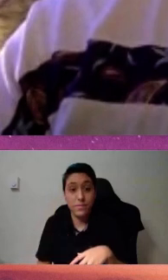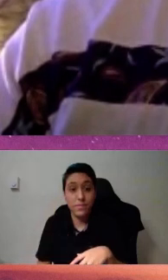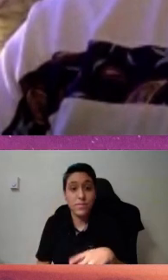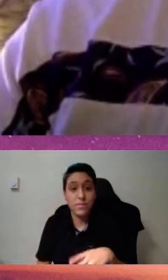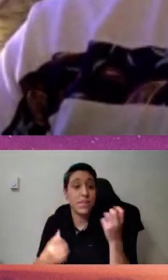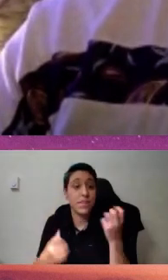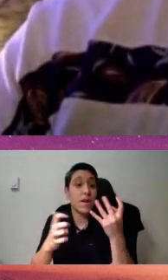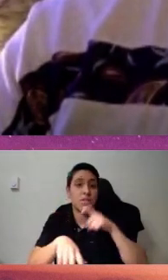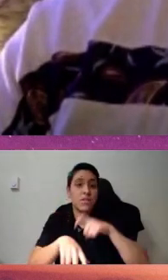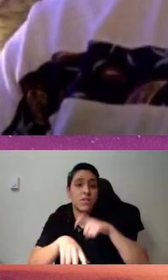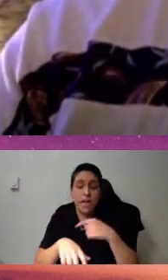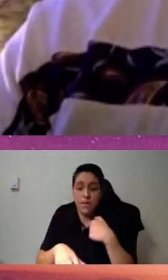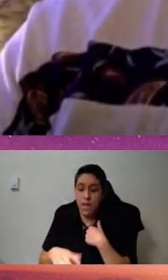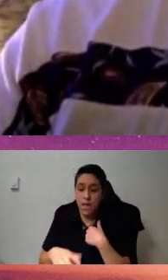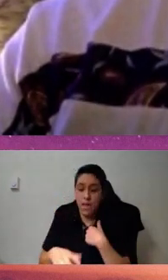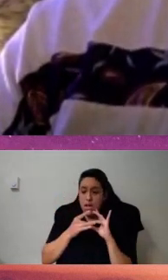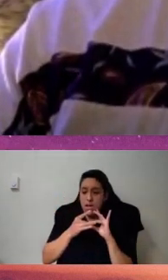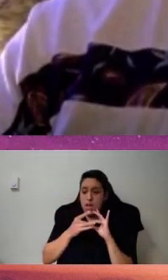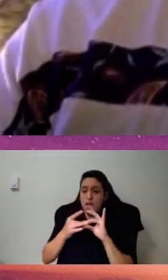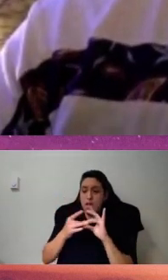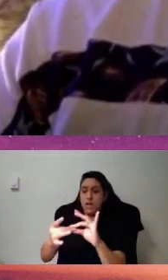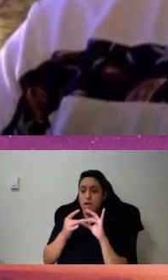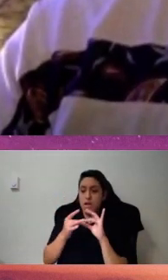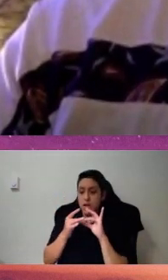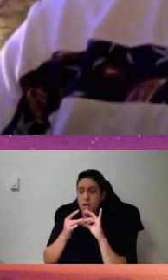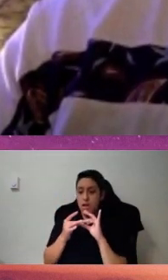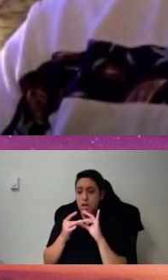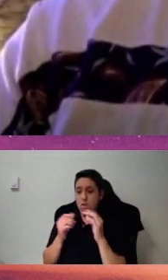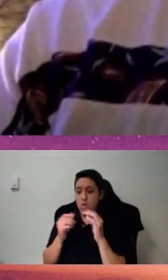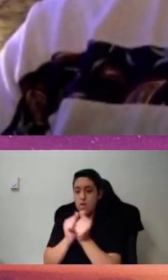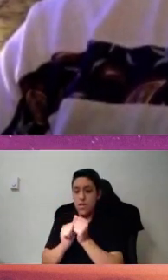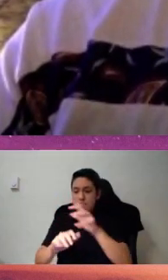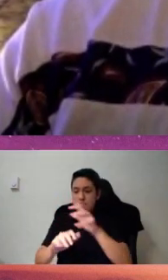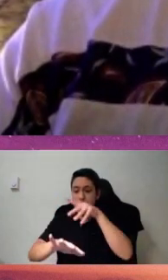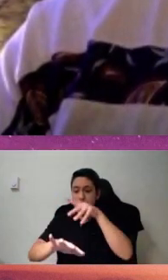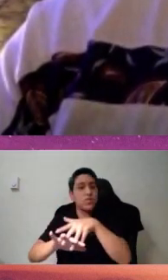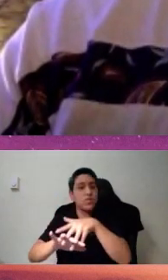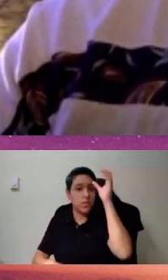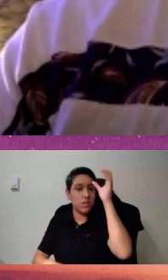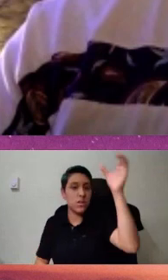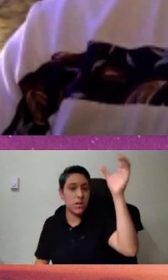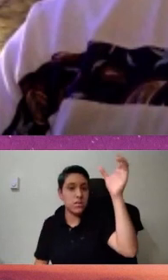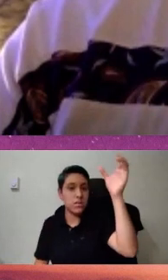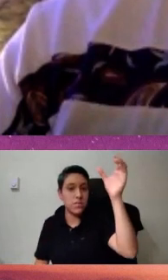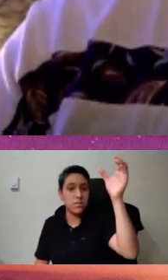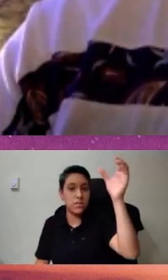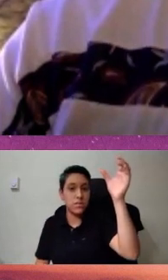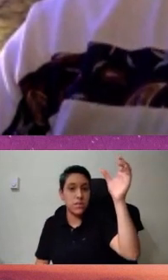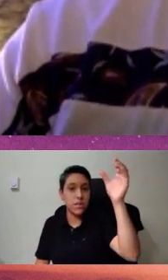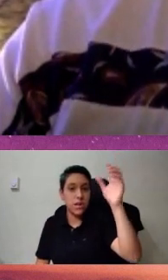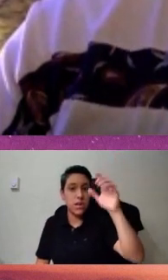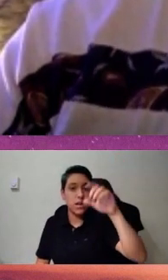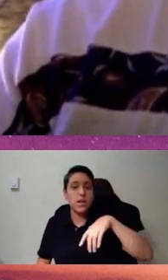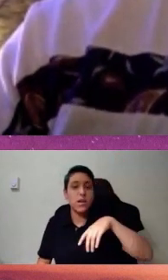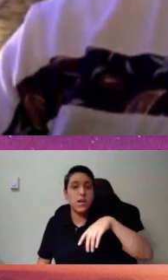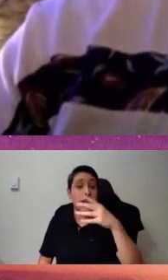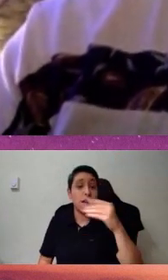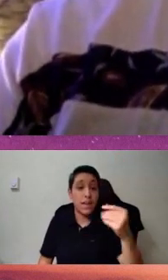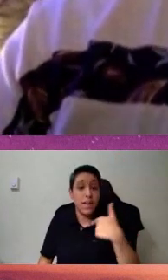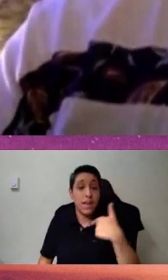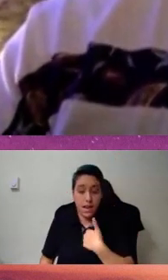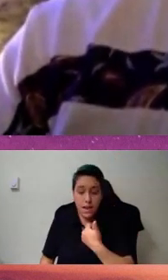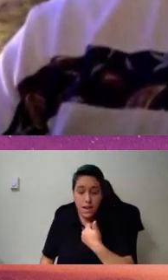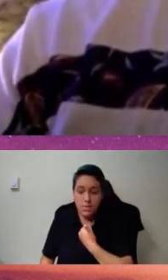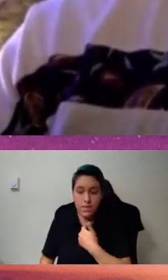reunifying myself with those Indigenous concepts, and how I'm, I myself am like pushing